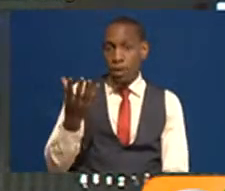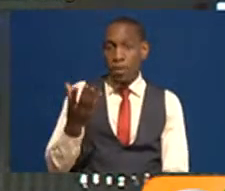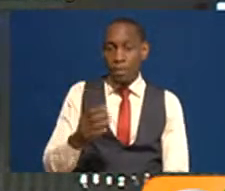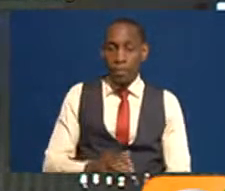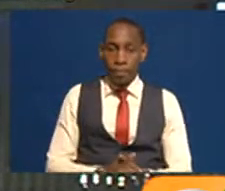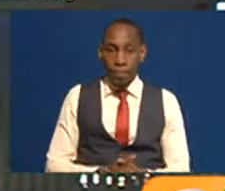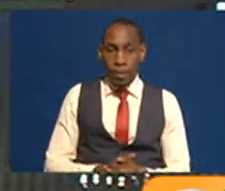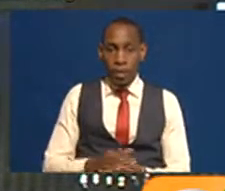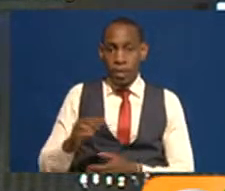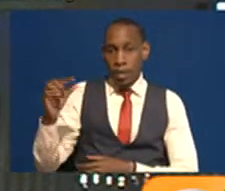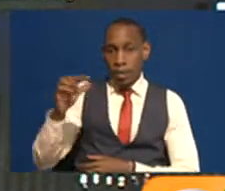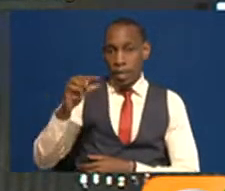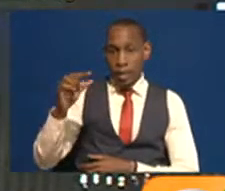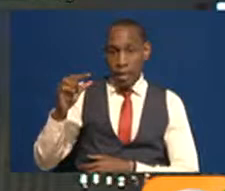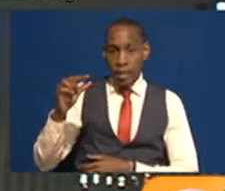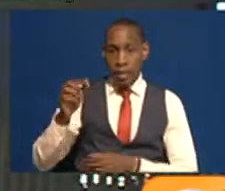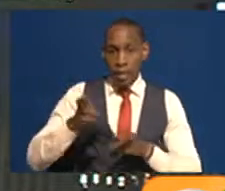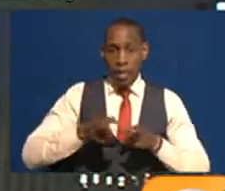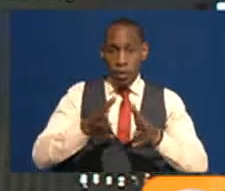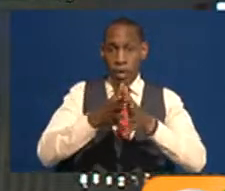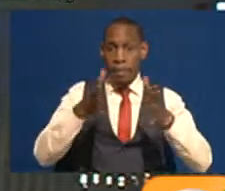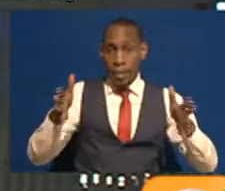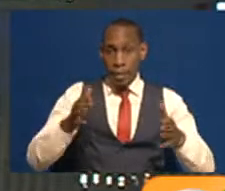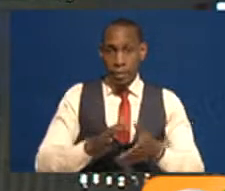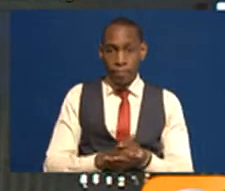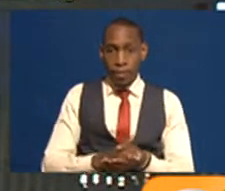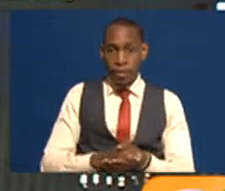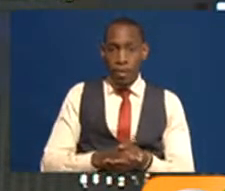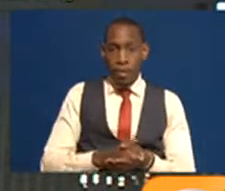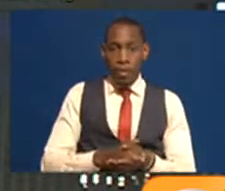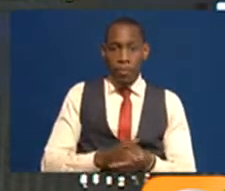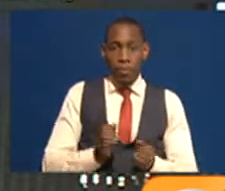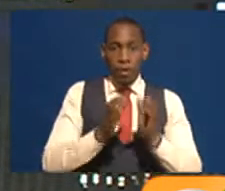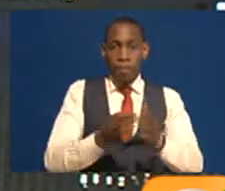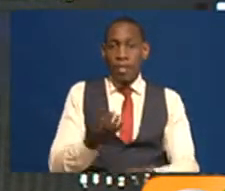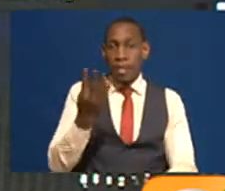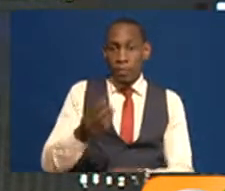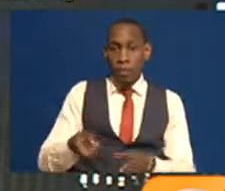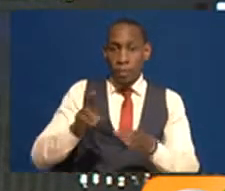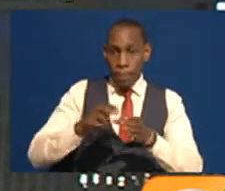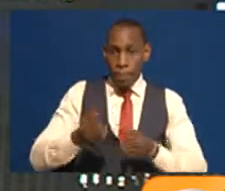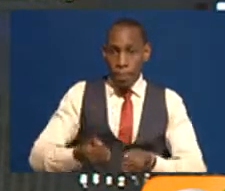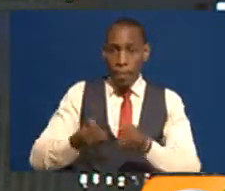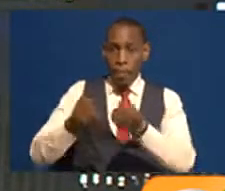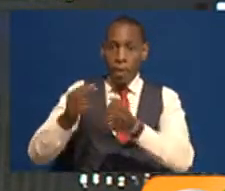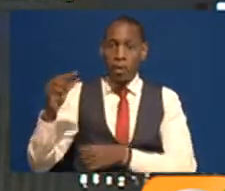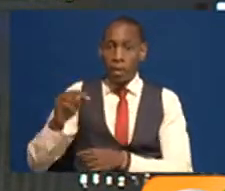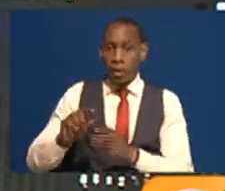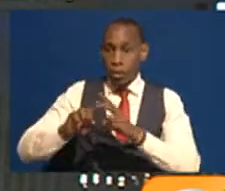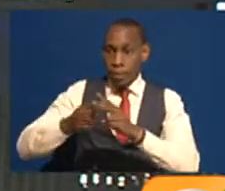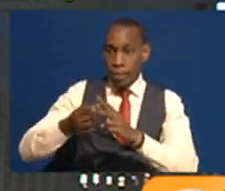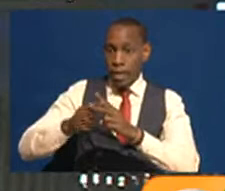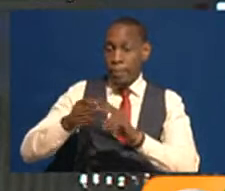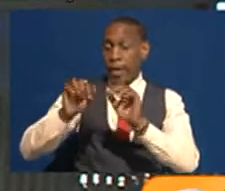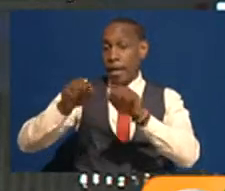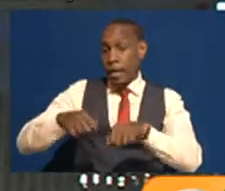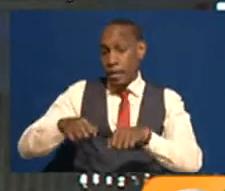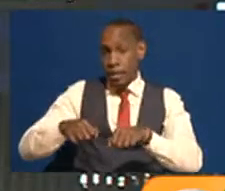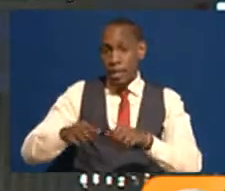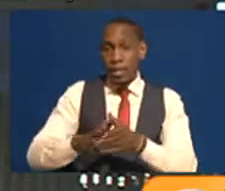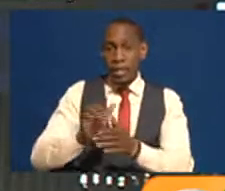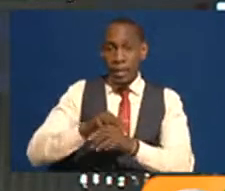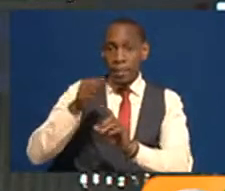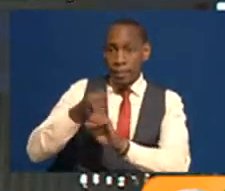Daadab on the Garissa-Daadab highway. Now, the four officers on board were taking the vehicle to Garissa for a mechanical checkup when